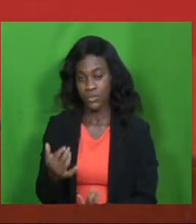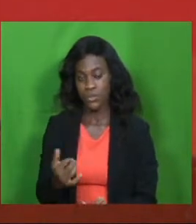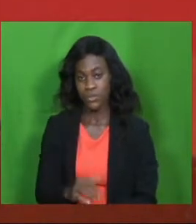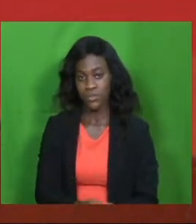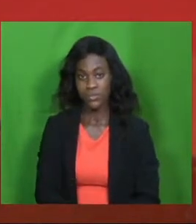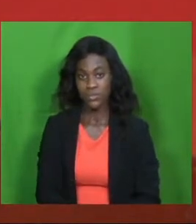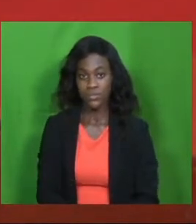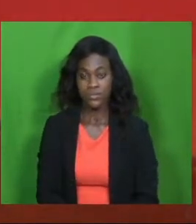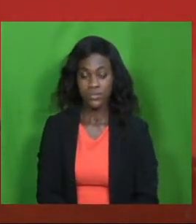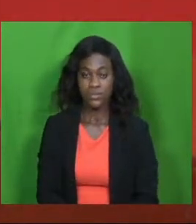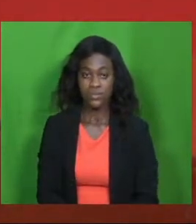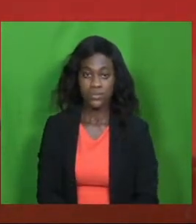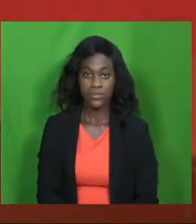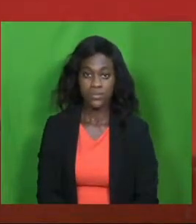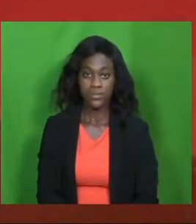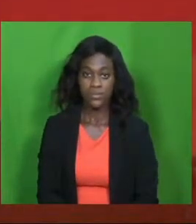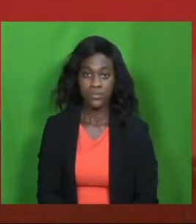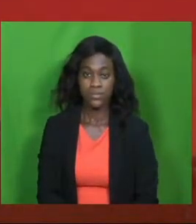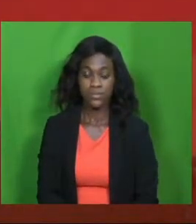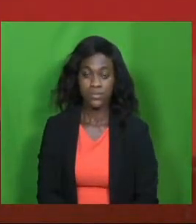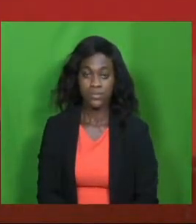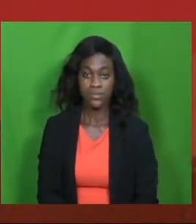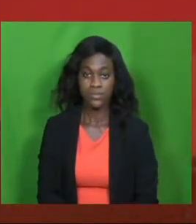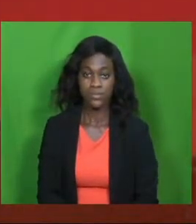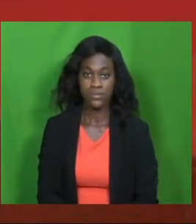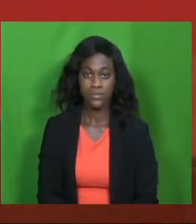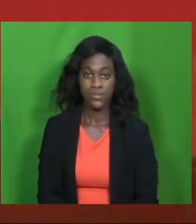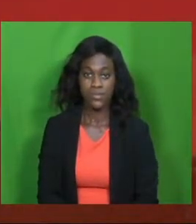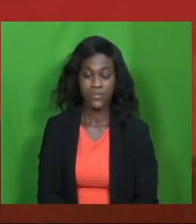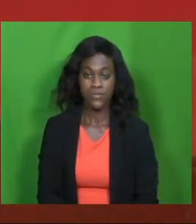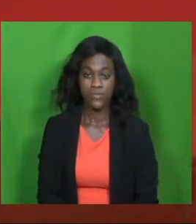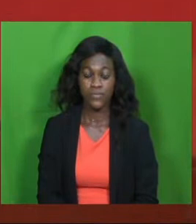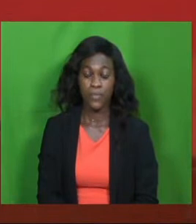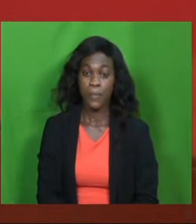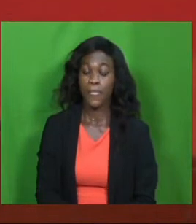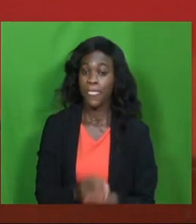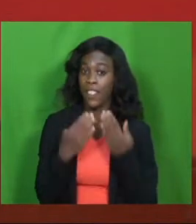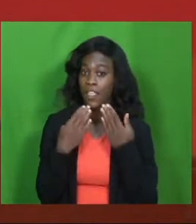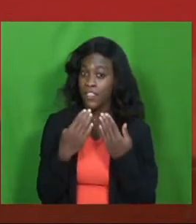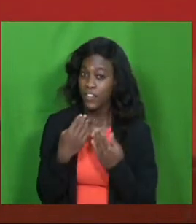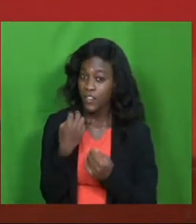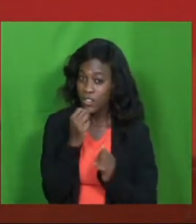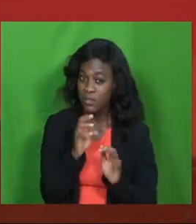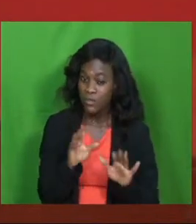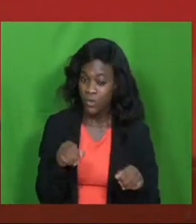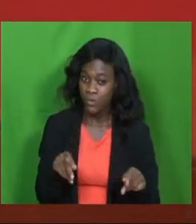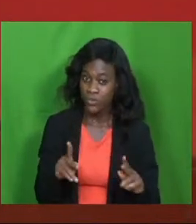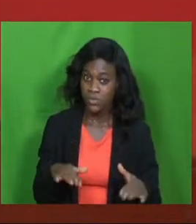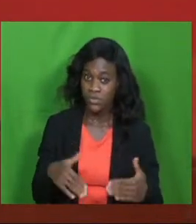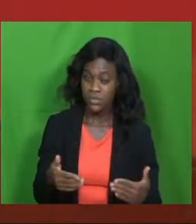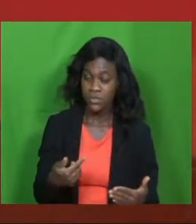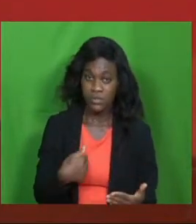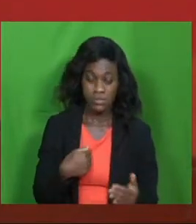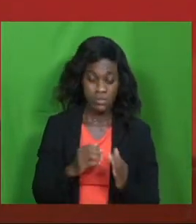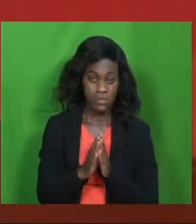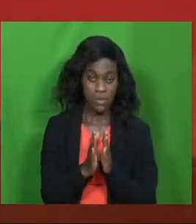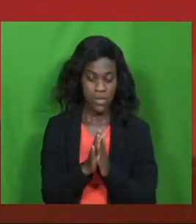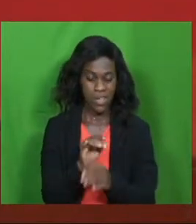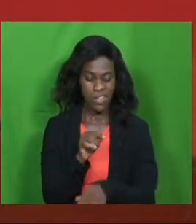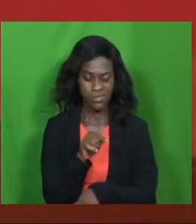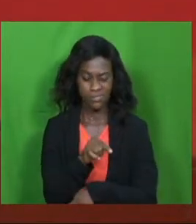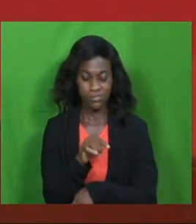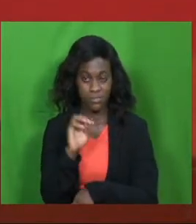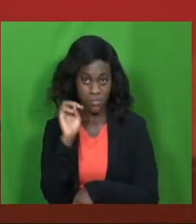Thank you very much, Right Honourable Speaker, for the opportunity to ask the Minister of Youth